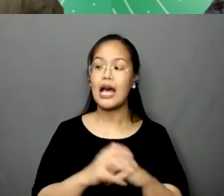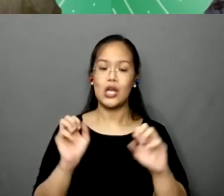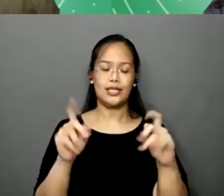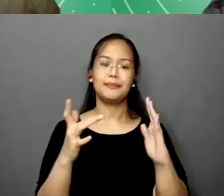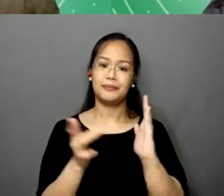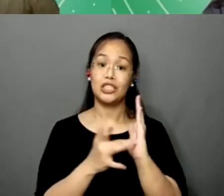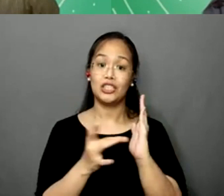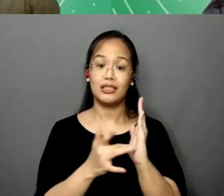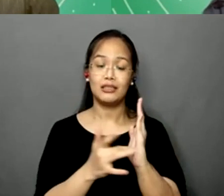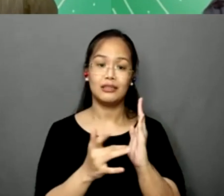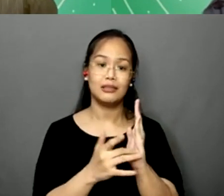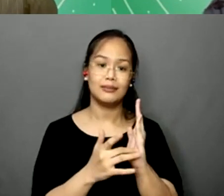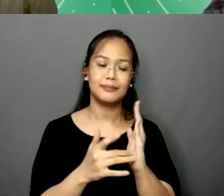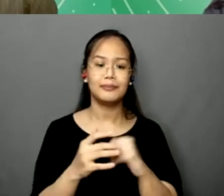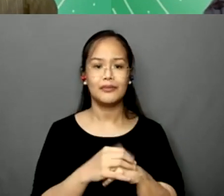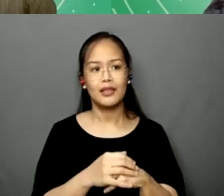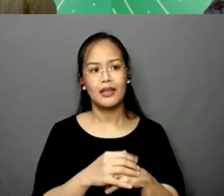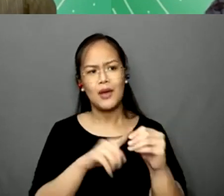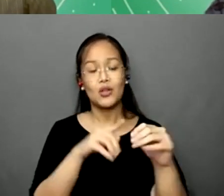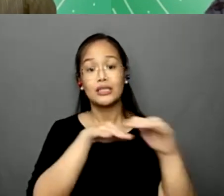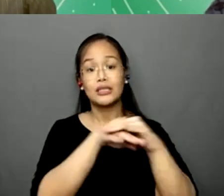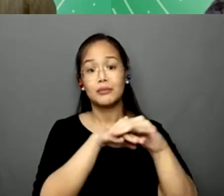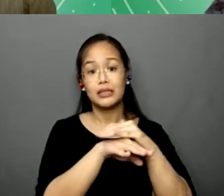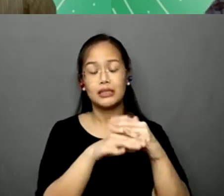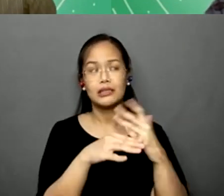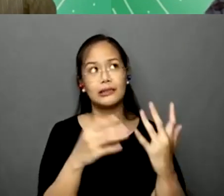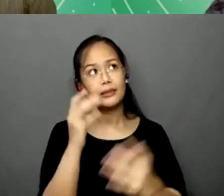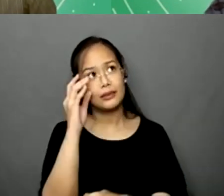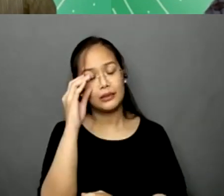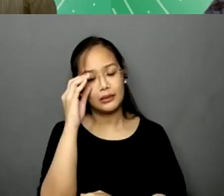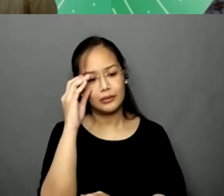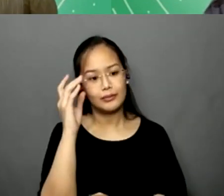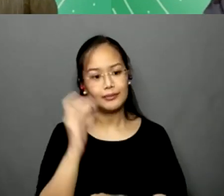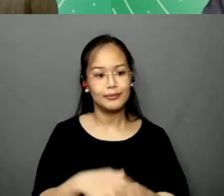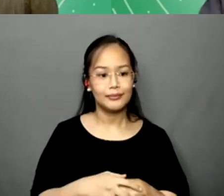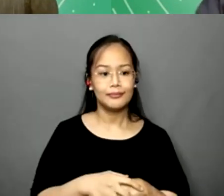Again, on the topic of accessibility, I'm